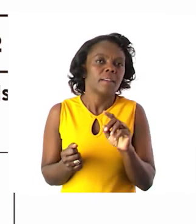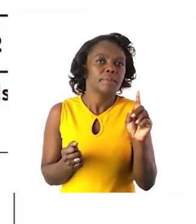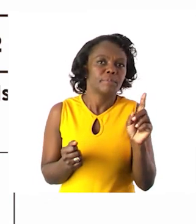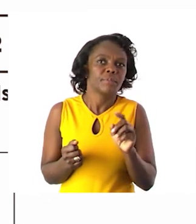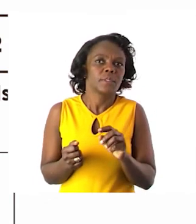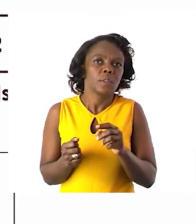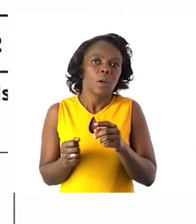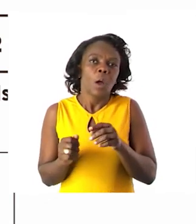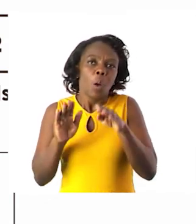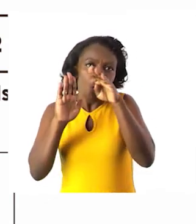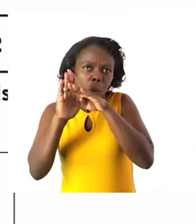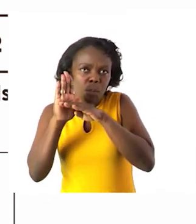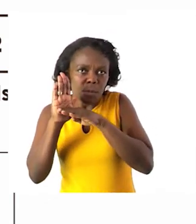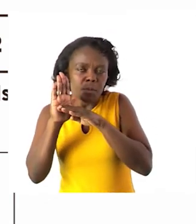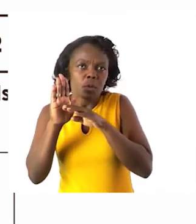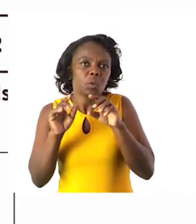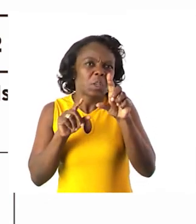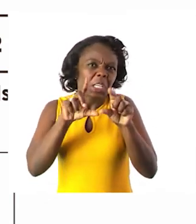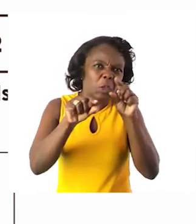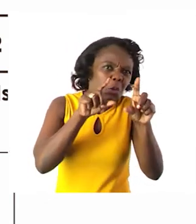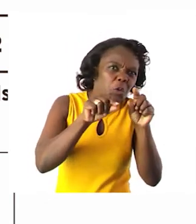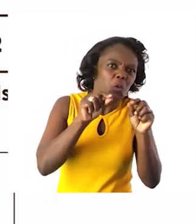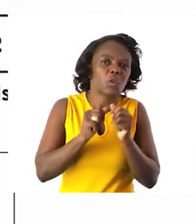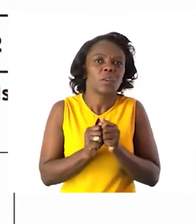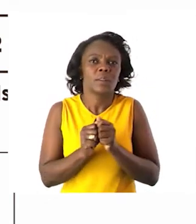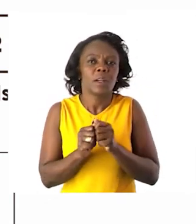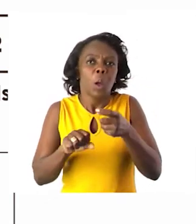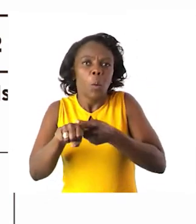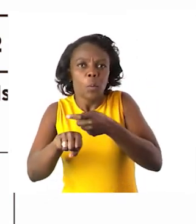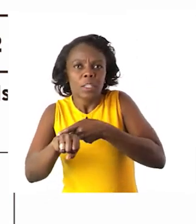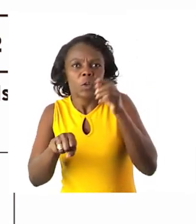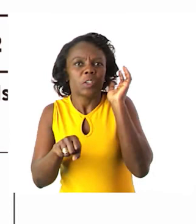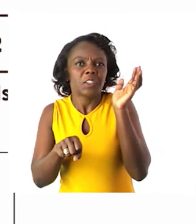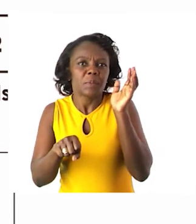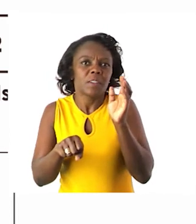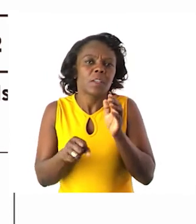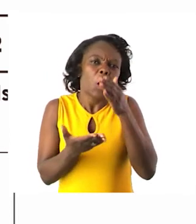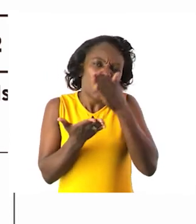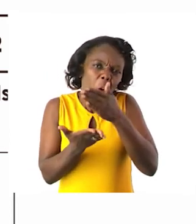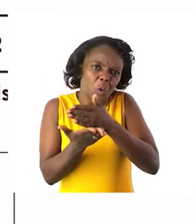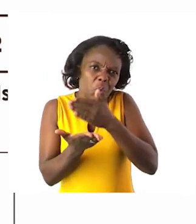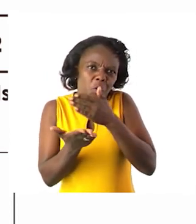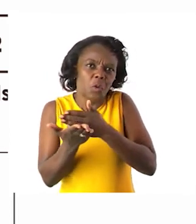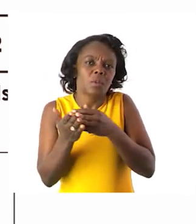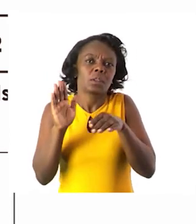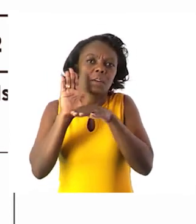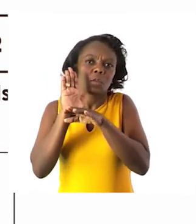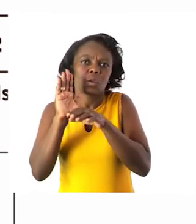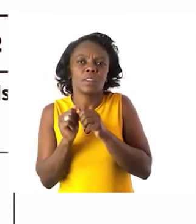From this menu you can use potato, ips, or